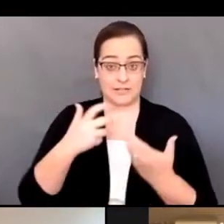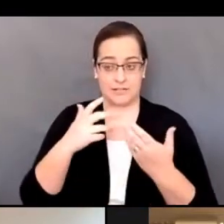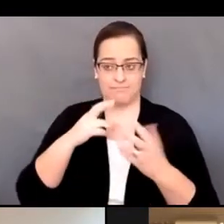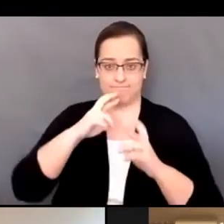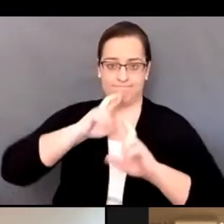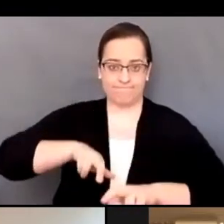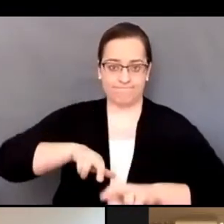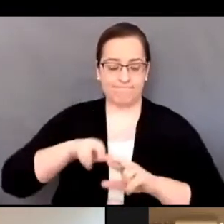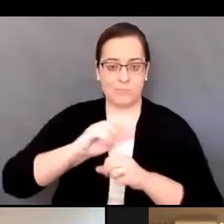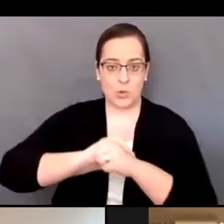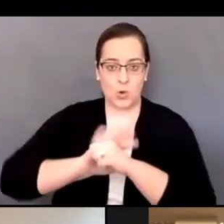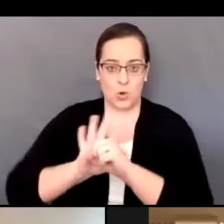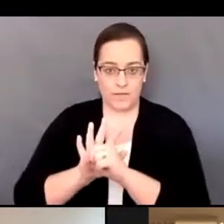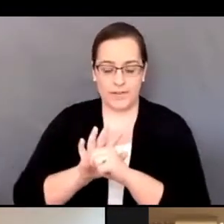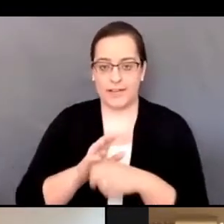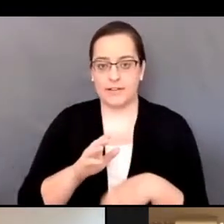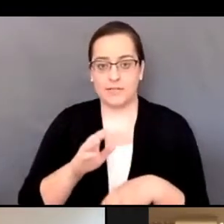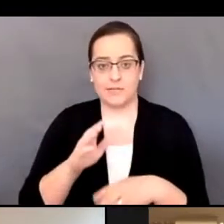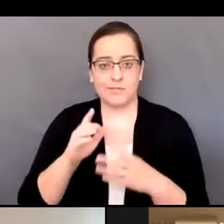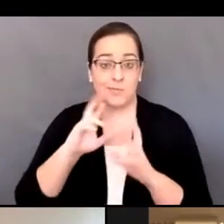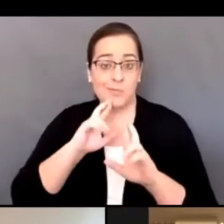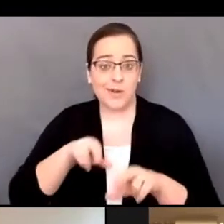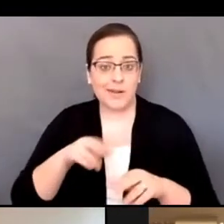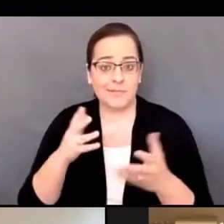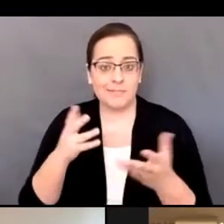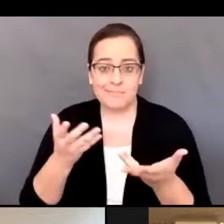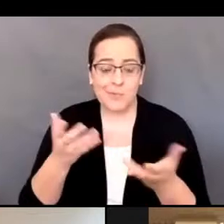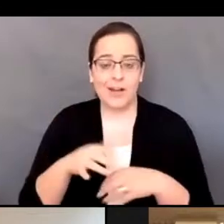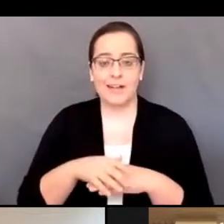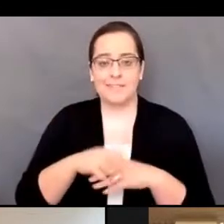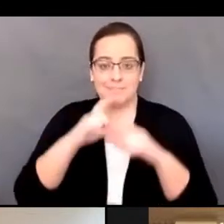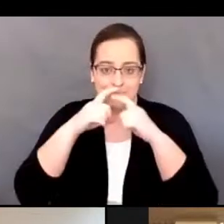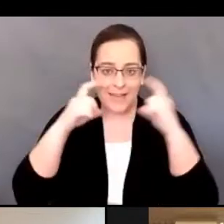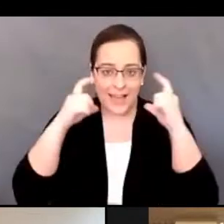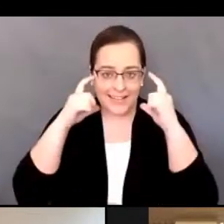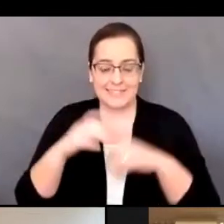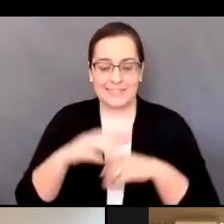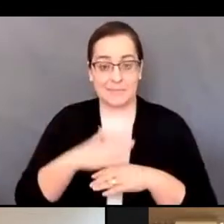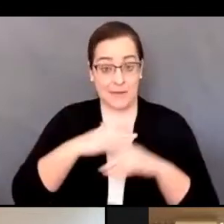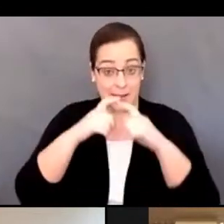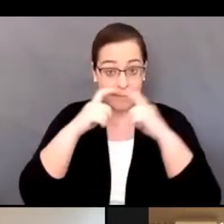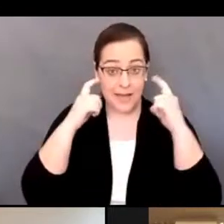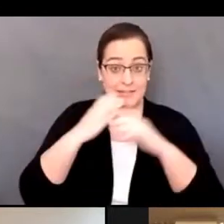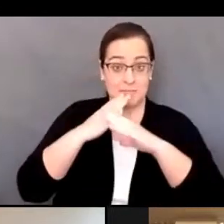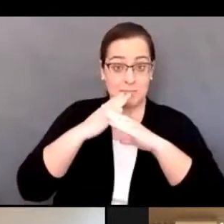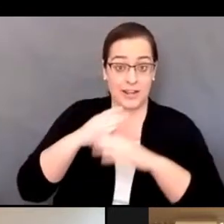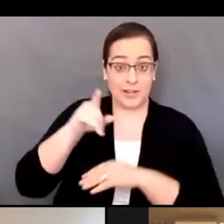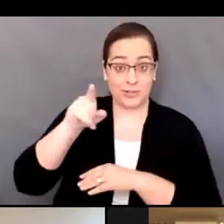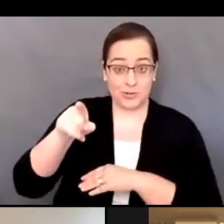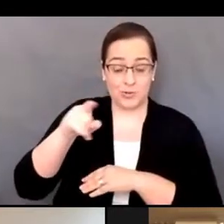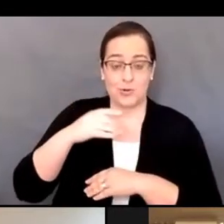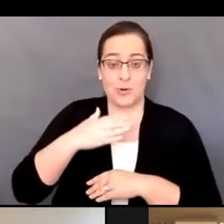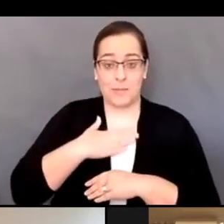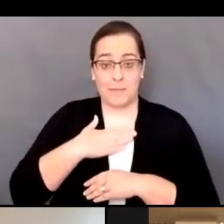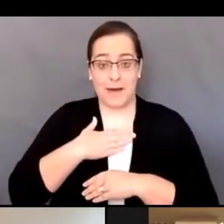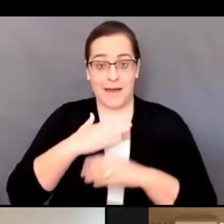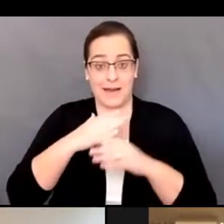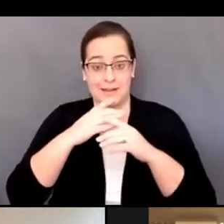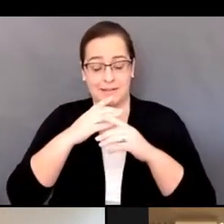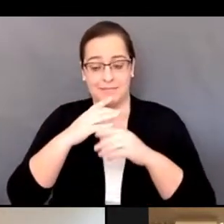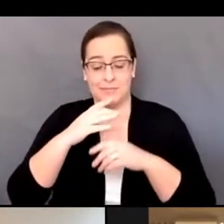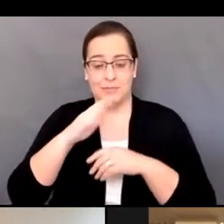COVID-19 outbreak, such as wearing your mask. My mask protects you, your mask protects me.